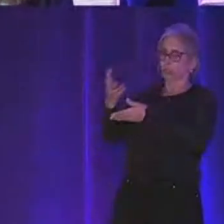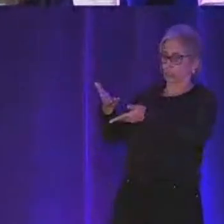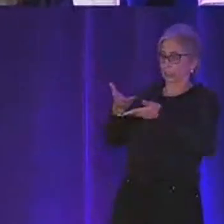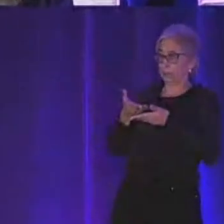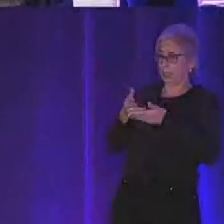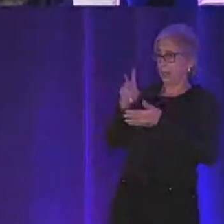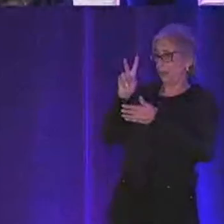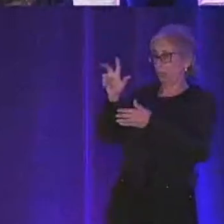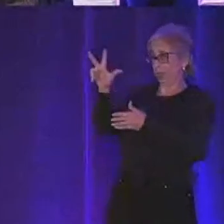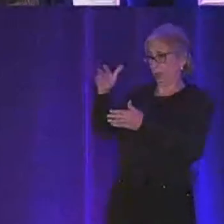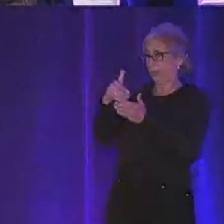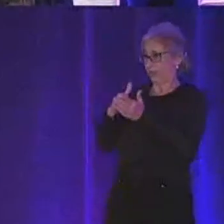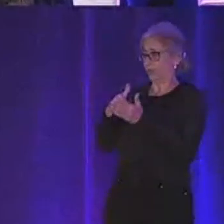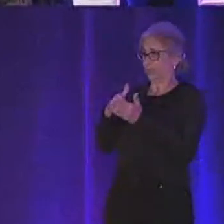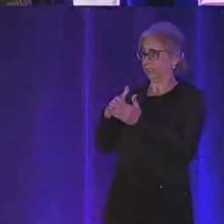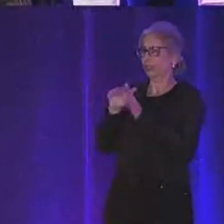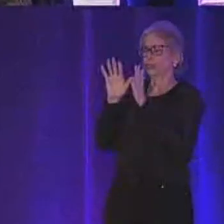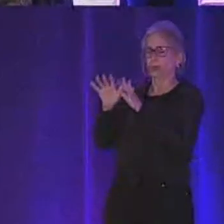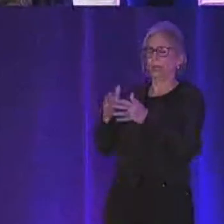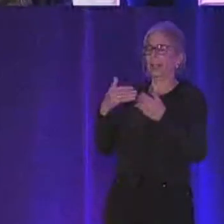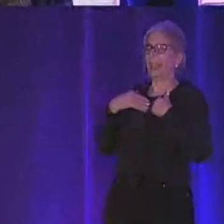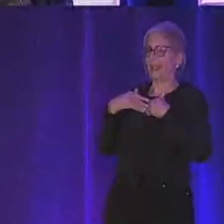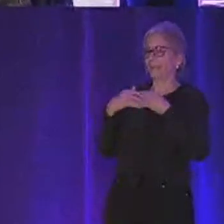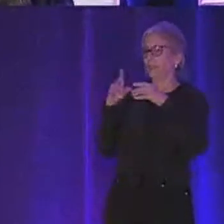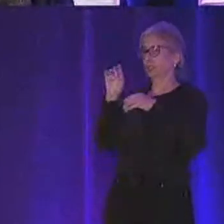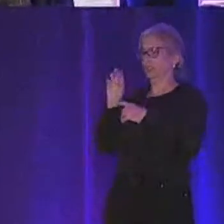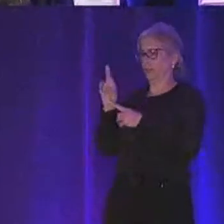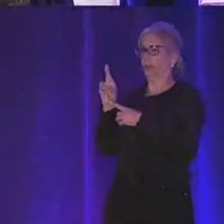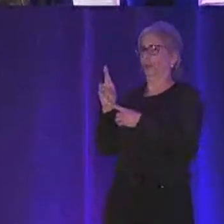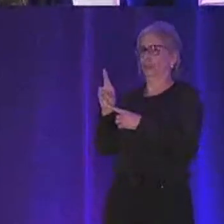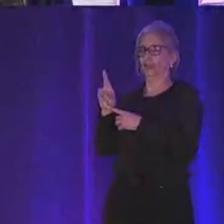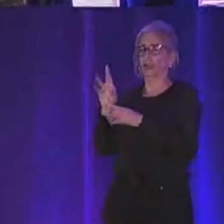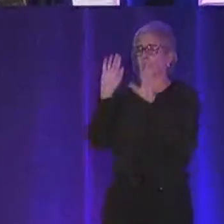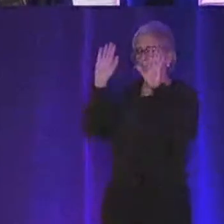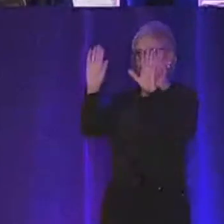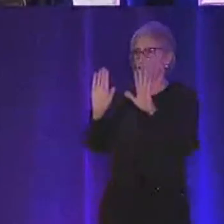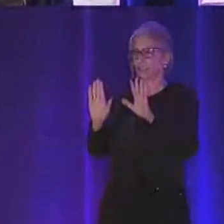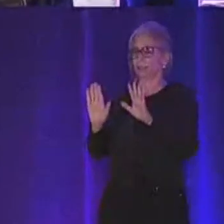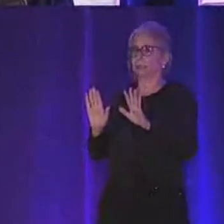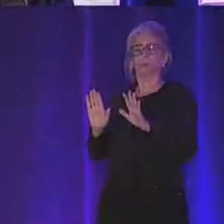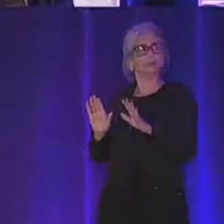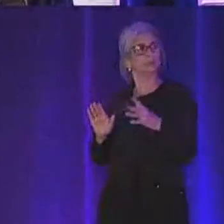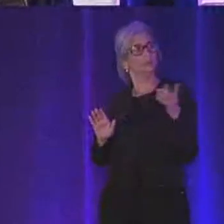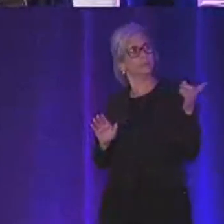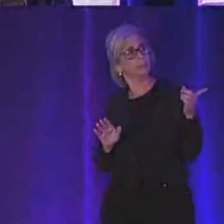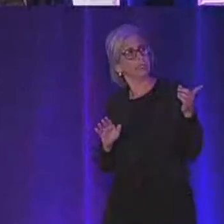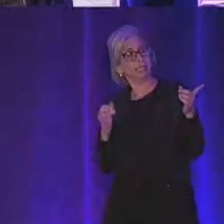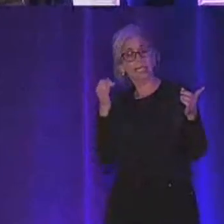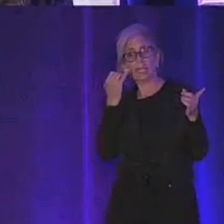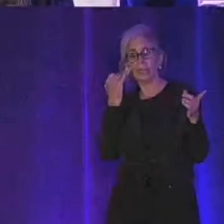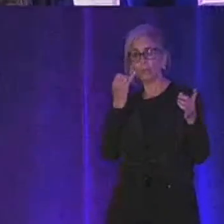3000. Great, I have a server. It's awesome. There we go, server render. If we